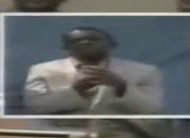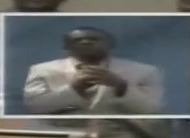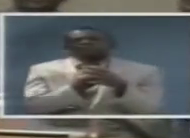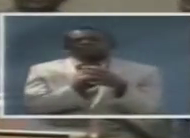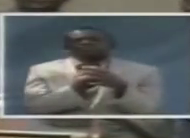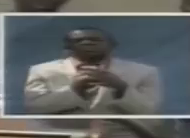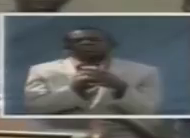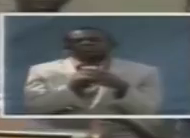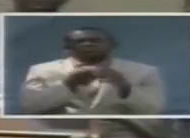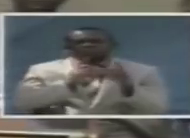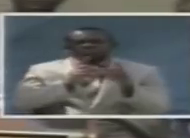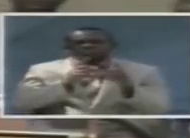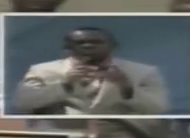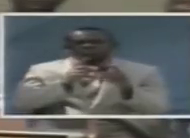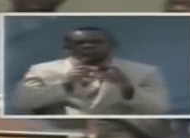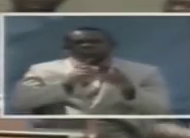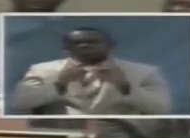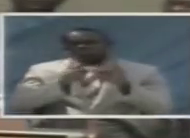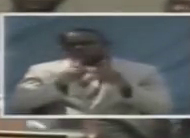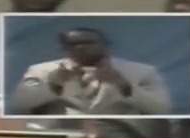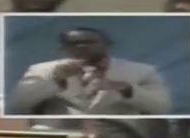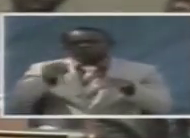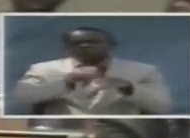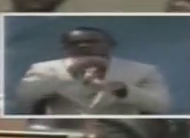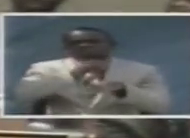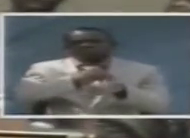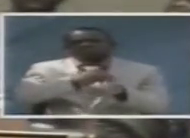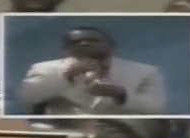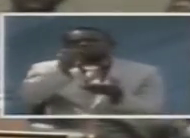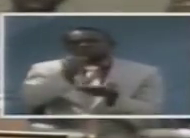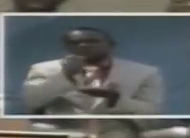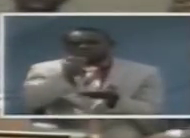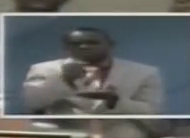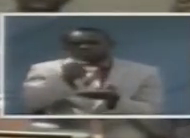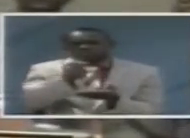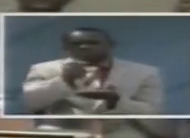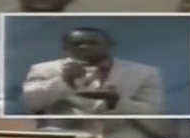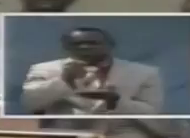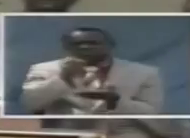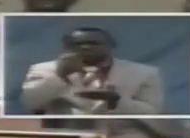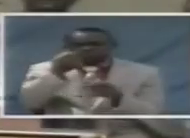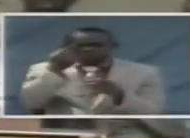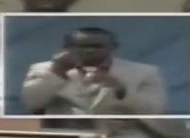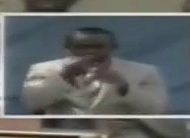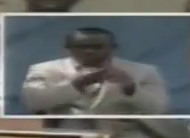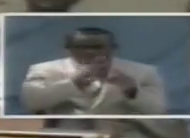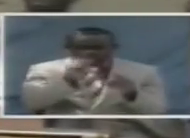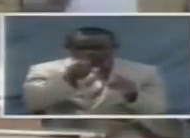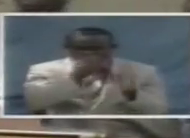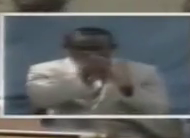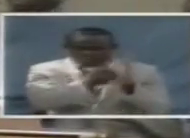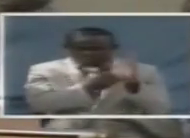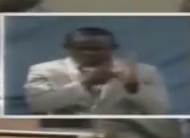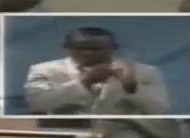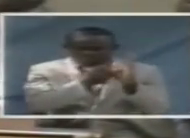of Supply on the estimates of revenue and expenditure for the year 1st January 2018